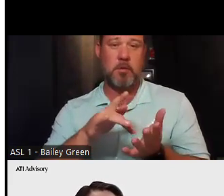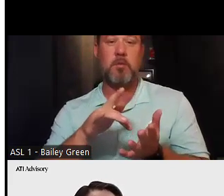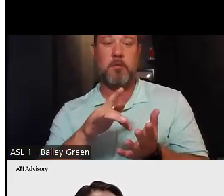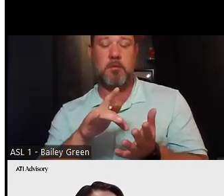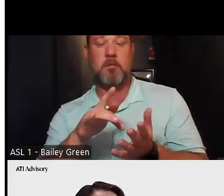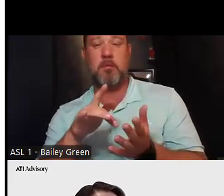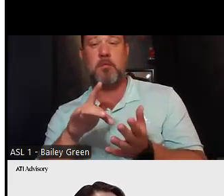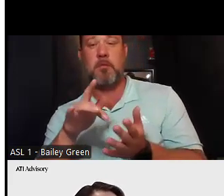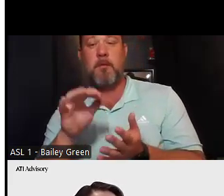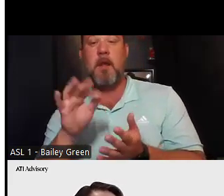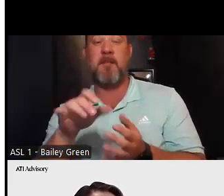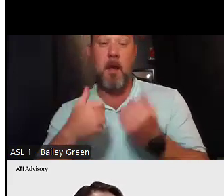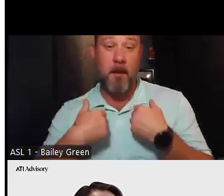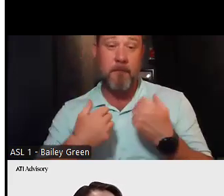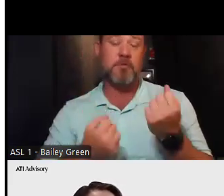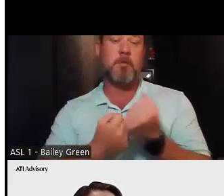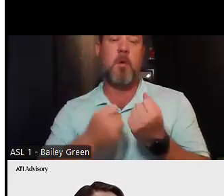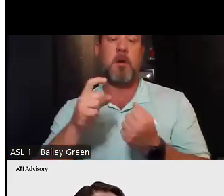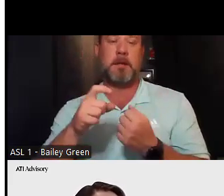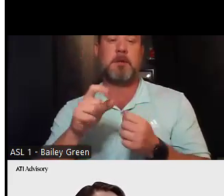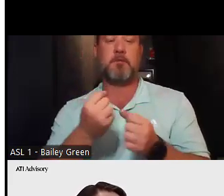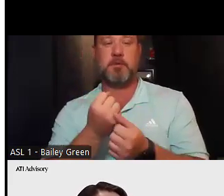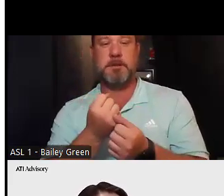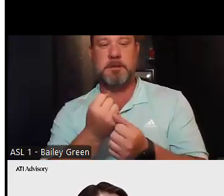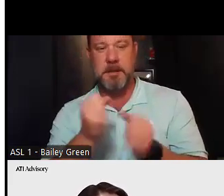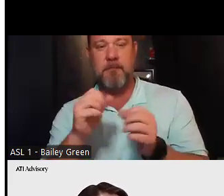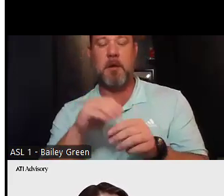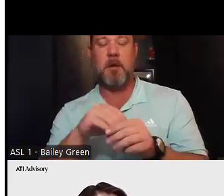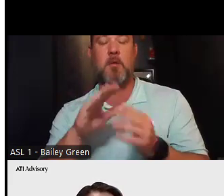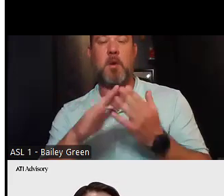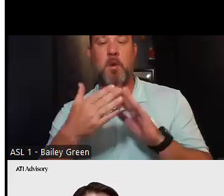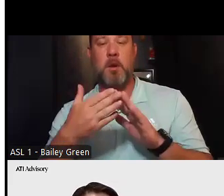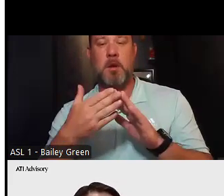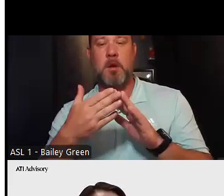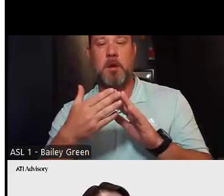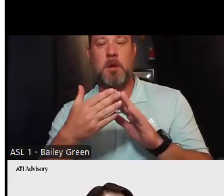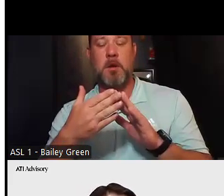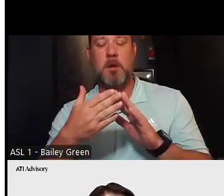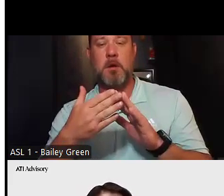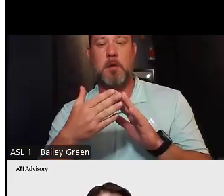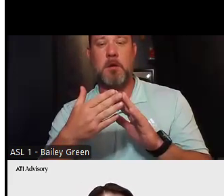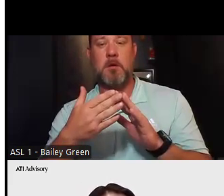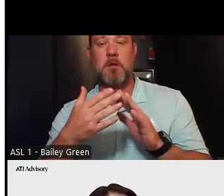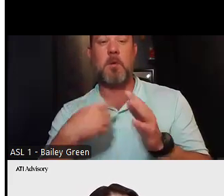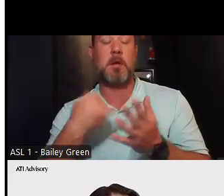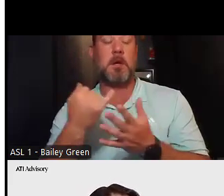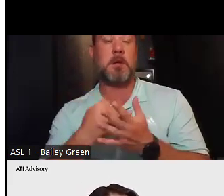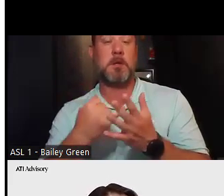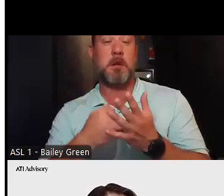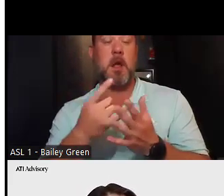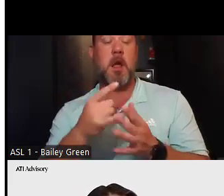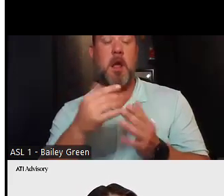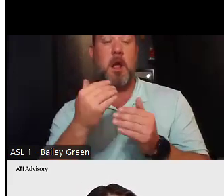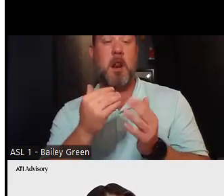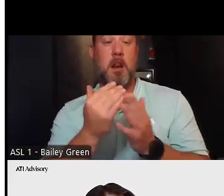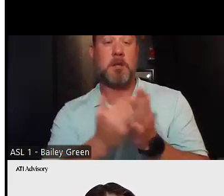they have some of the supports that they might need to stay safely in the community? And so what we ended up designing is listed out on